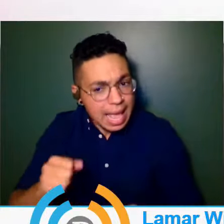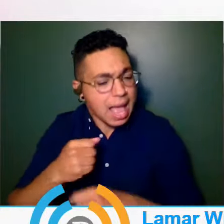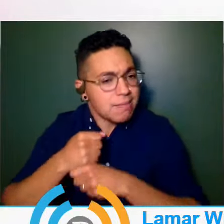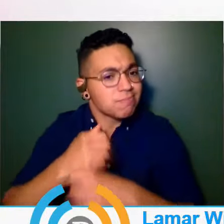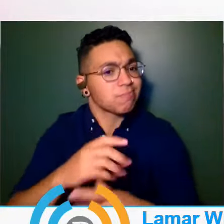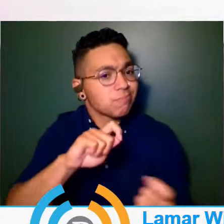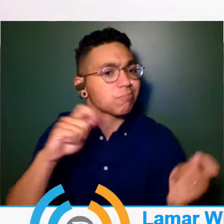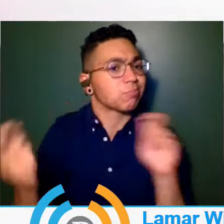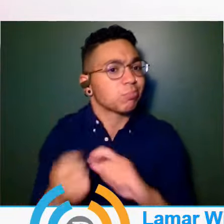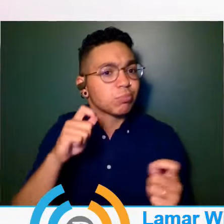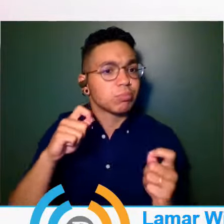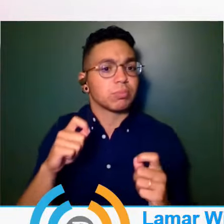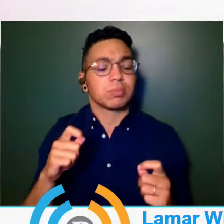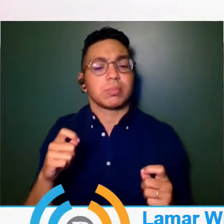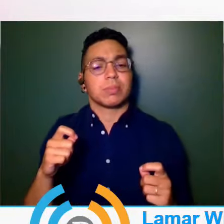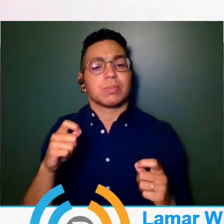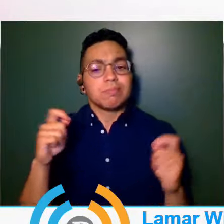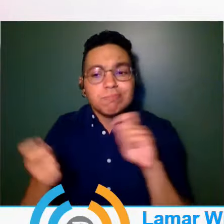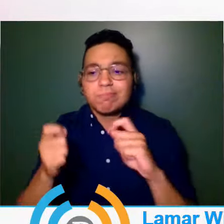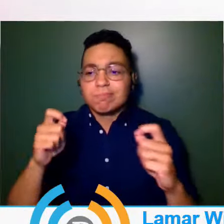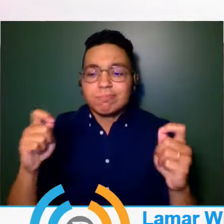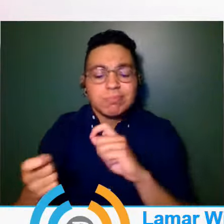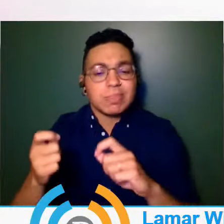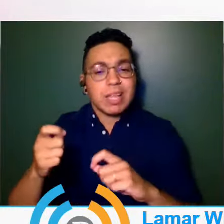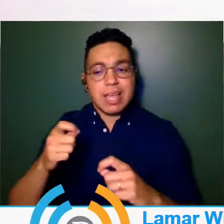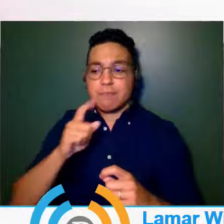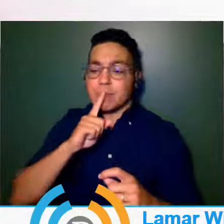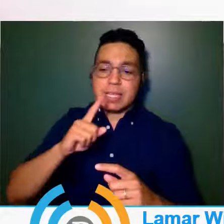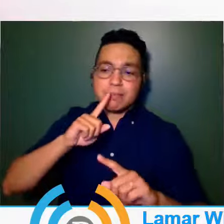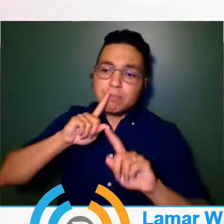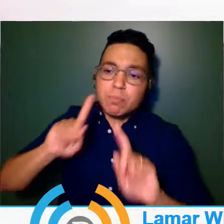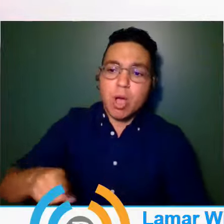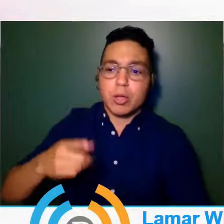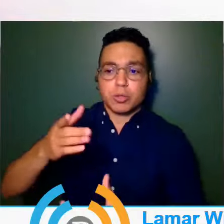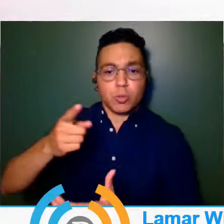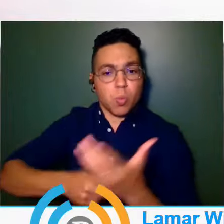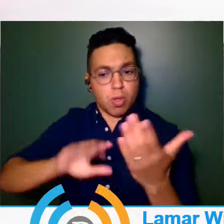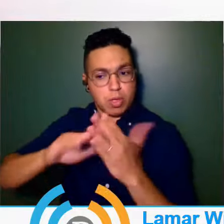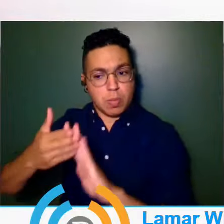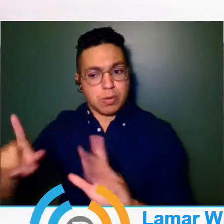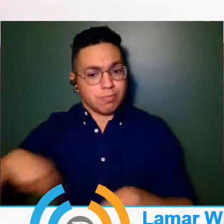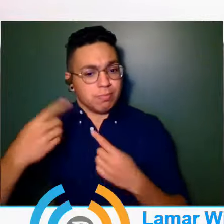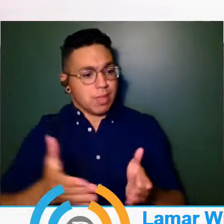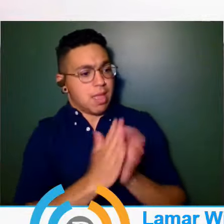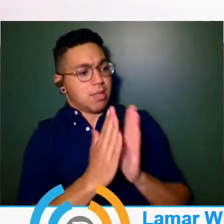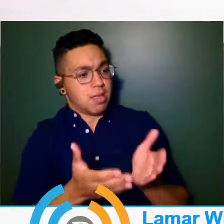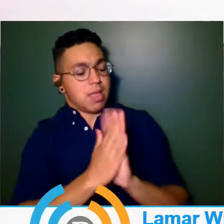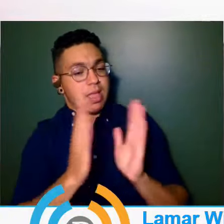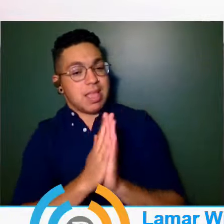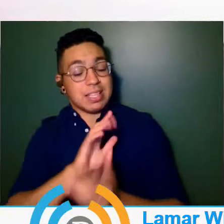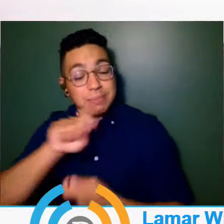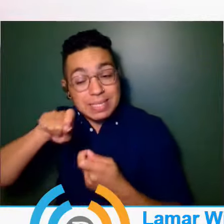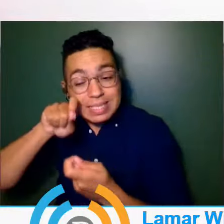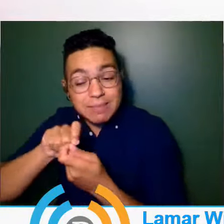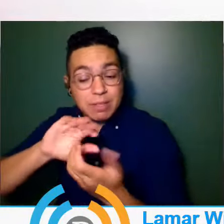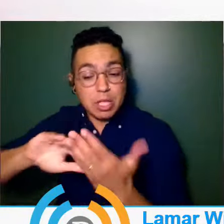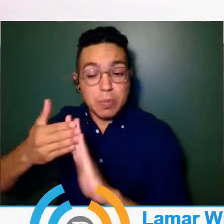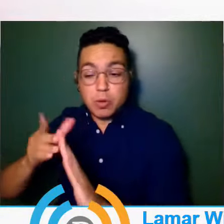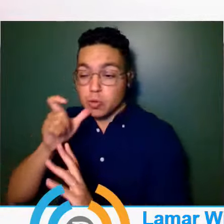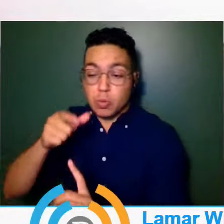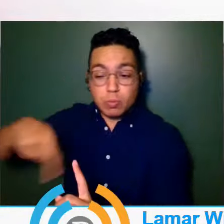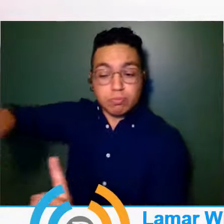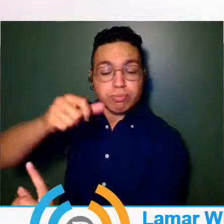to community, especially the communities that have been directly impacted by police brutality, which is the Black